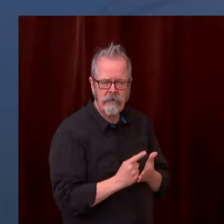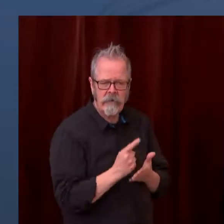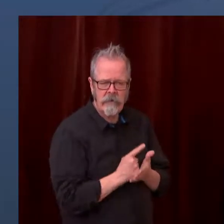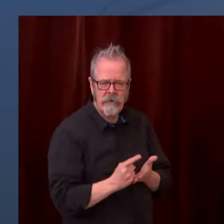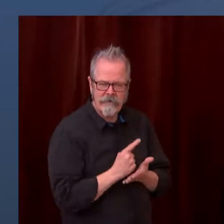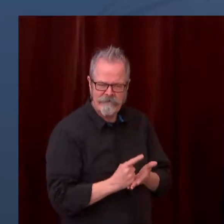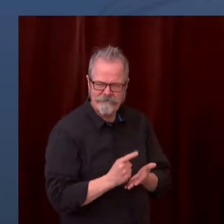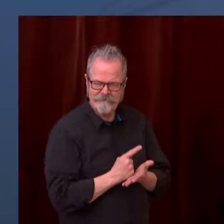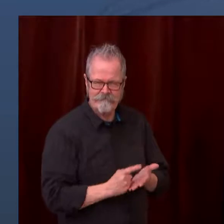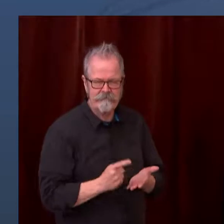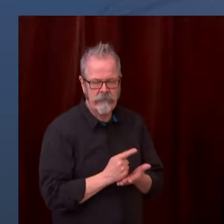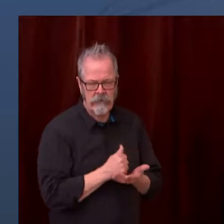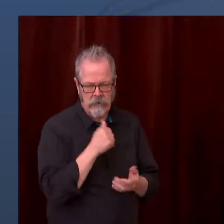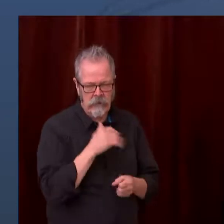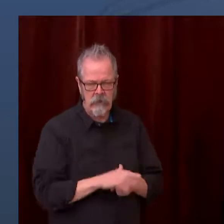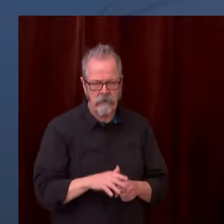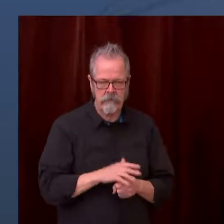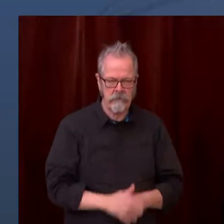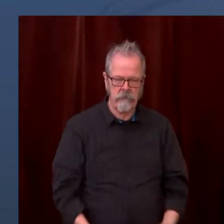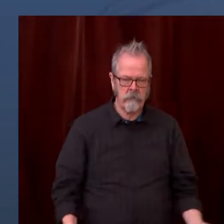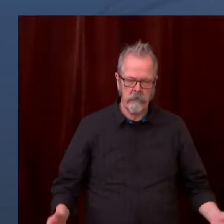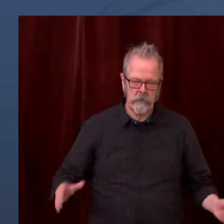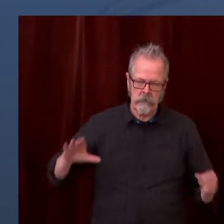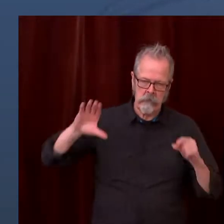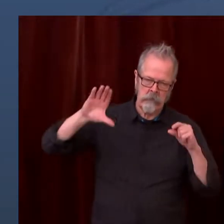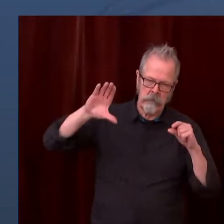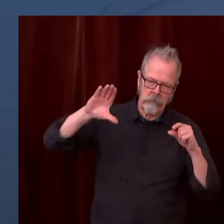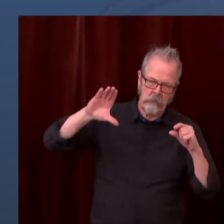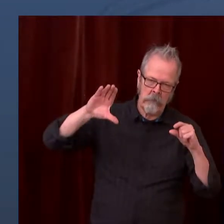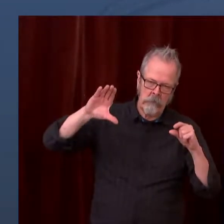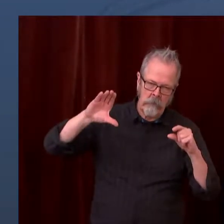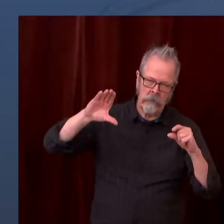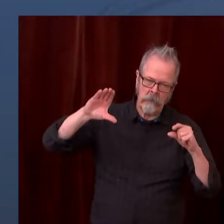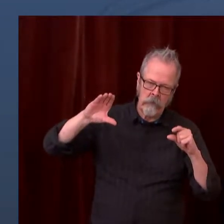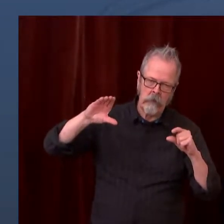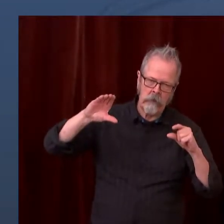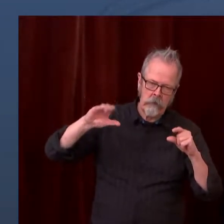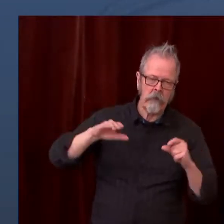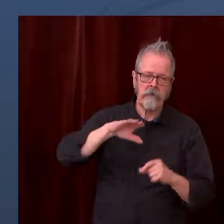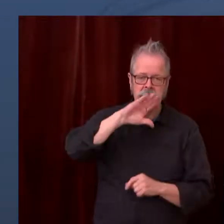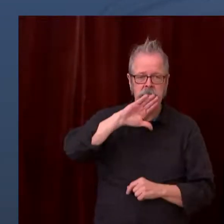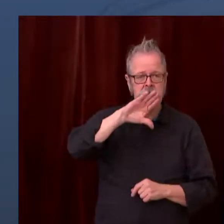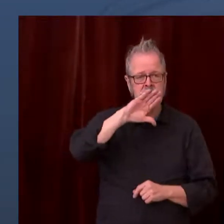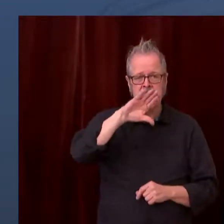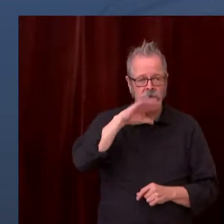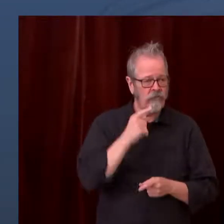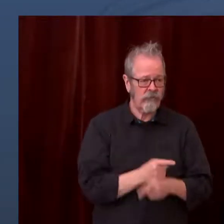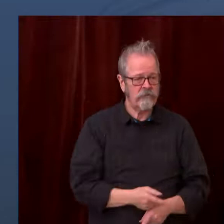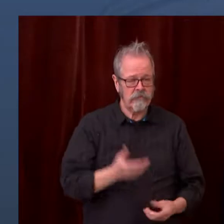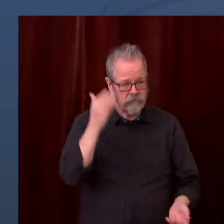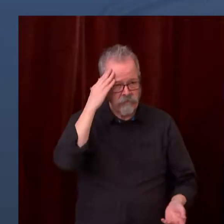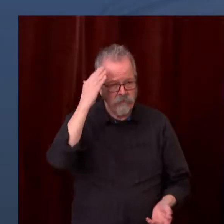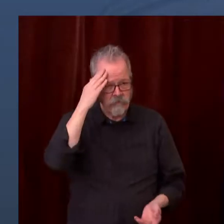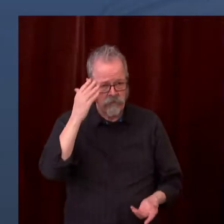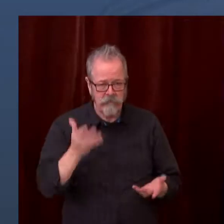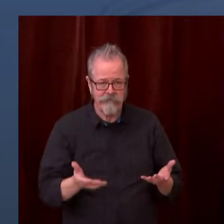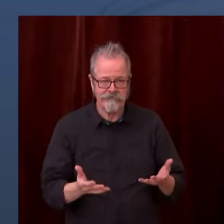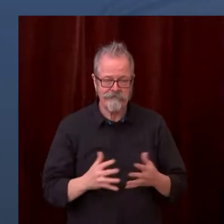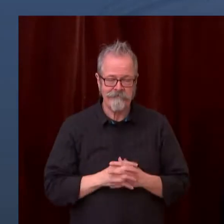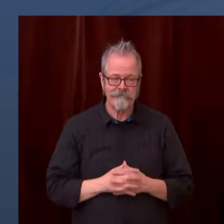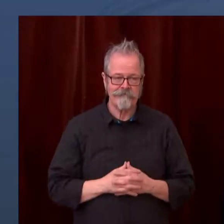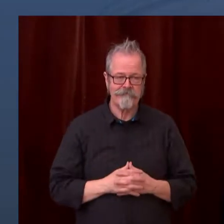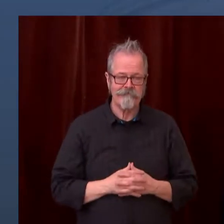a reality we have to face. But I would also say that our department is continually upgrading the ability to